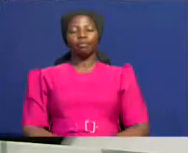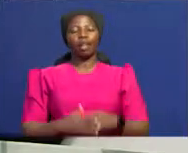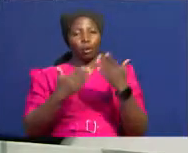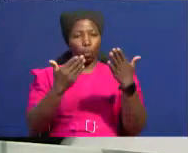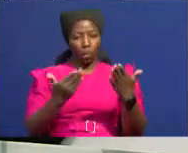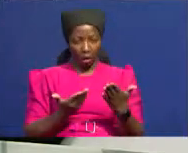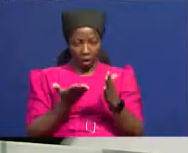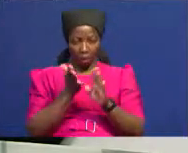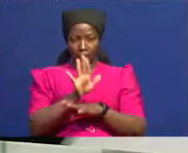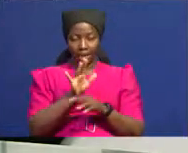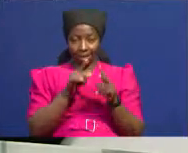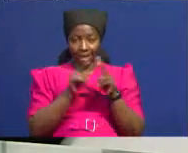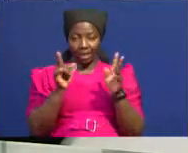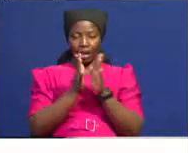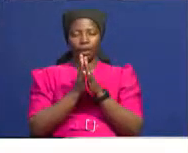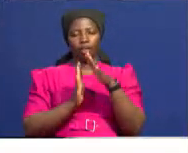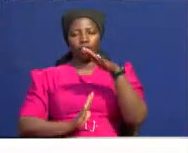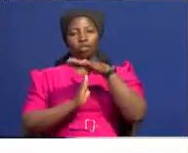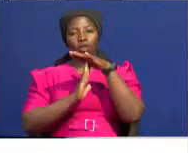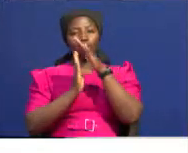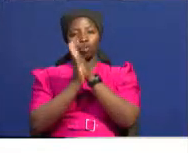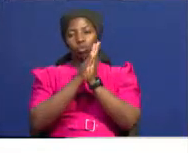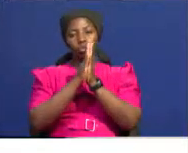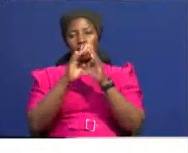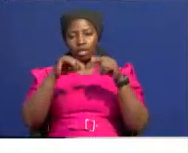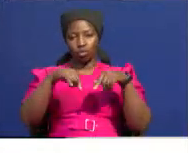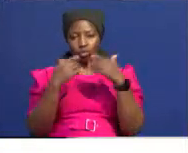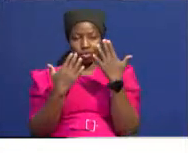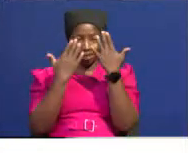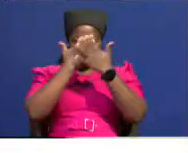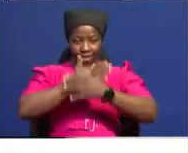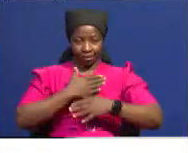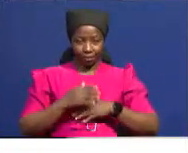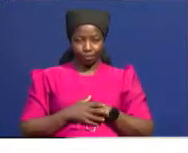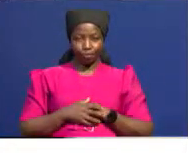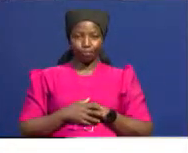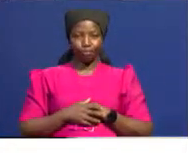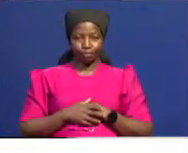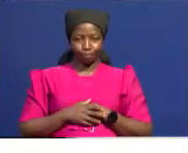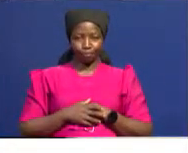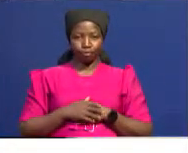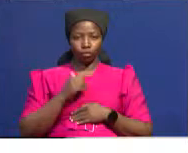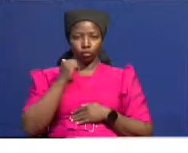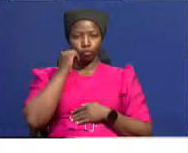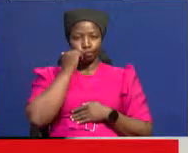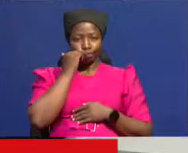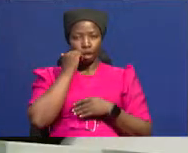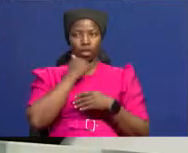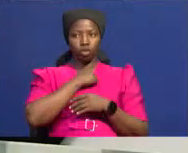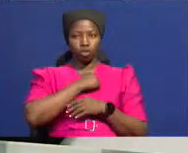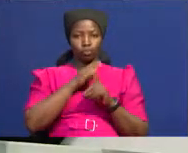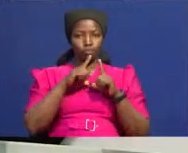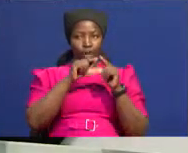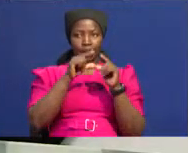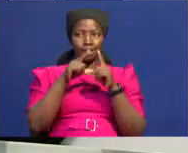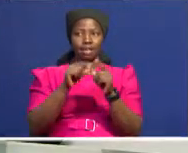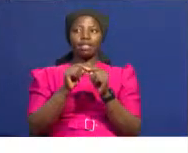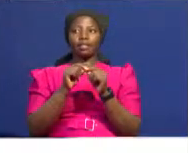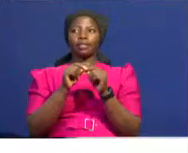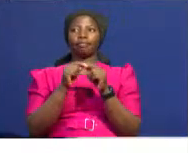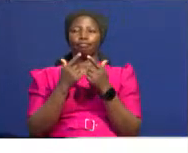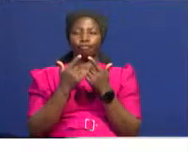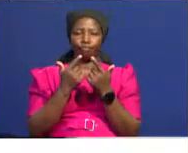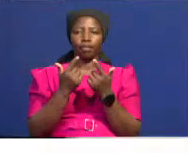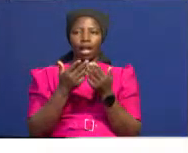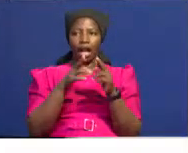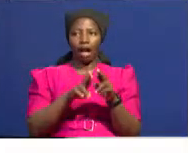Welcome back. Starting off with our top story tonight. Glowing tributes poured in admiration of the late Chief of Defense